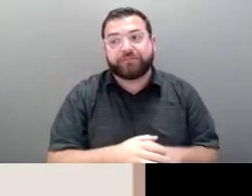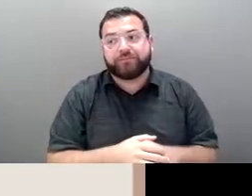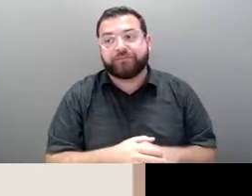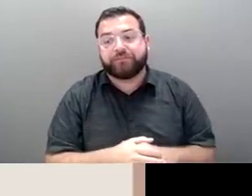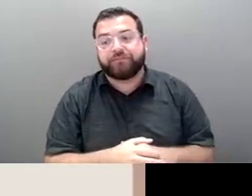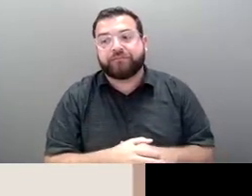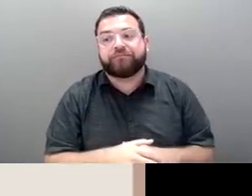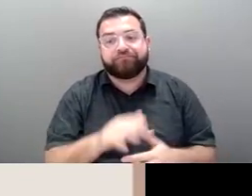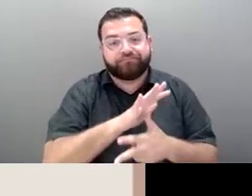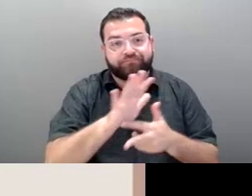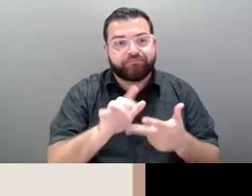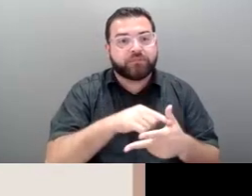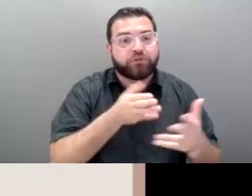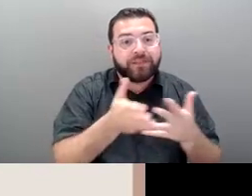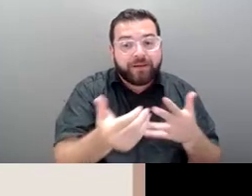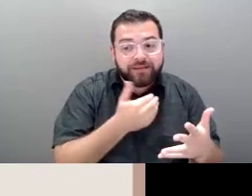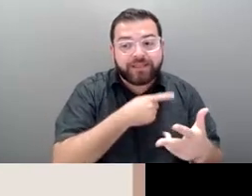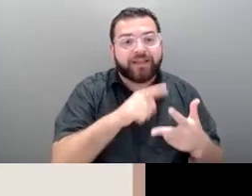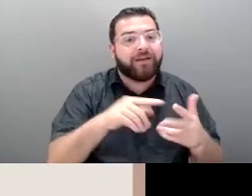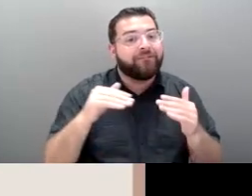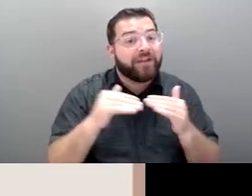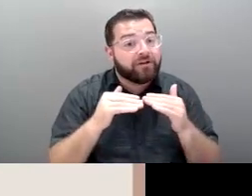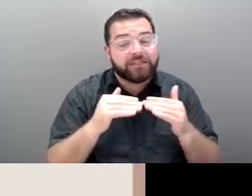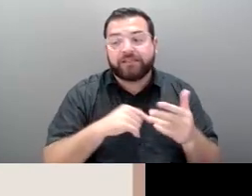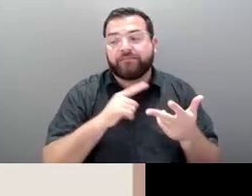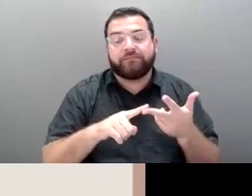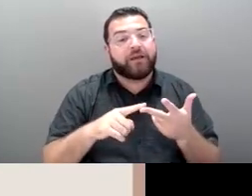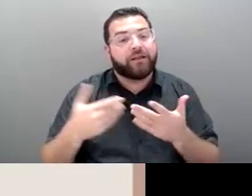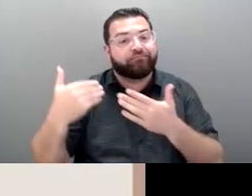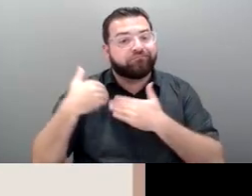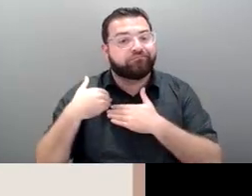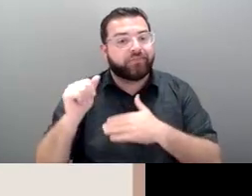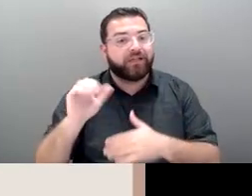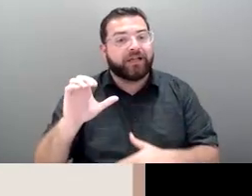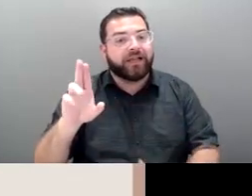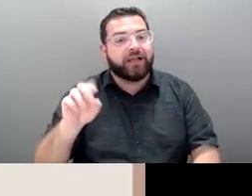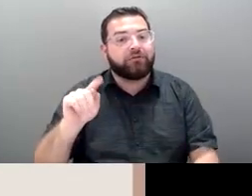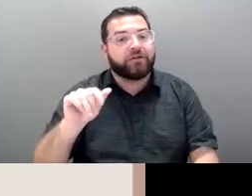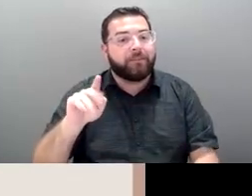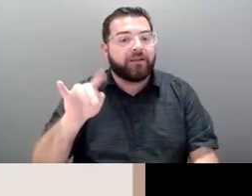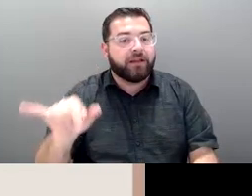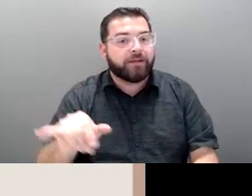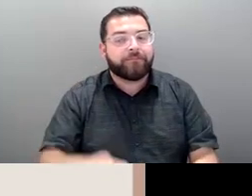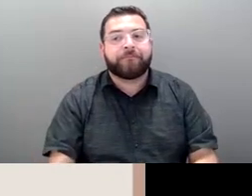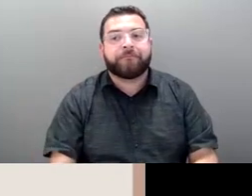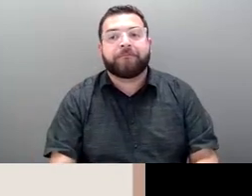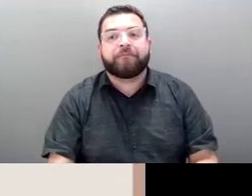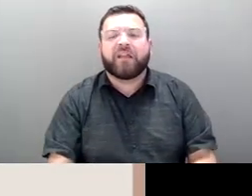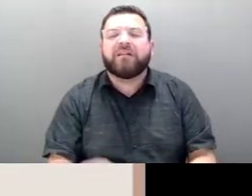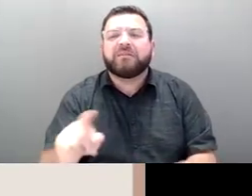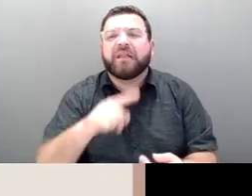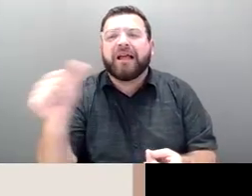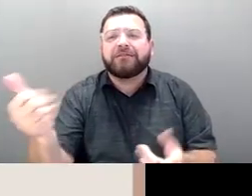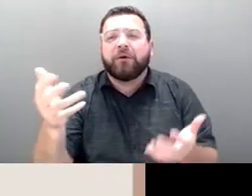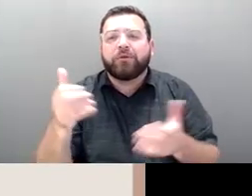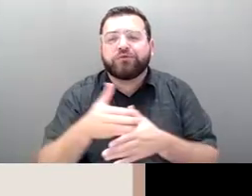transparency, fairness, and accountability. And I actually want to share something with you. Let's see.